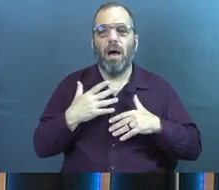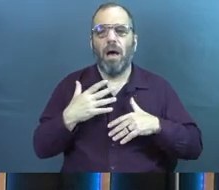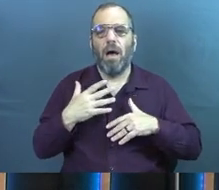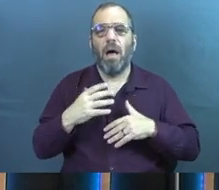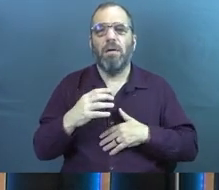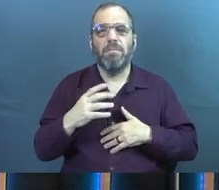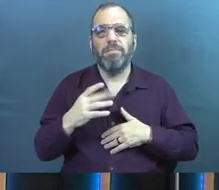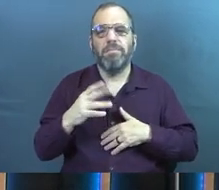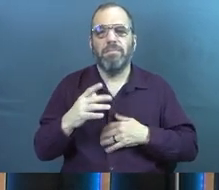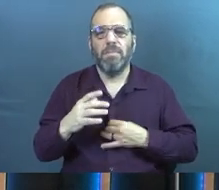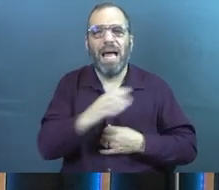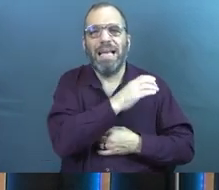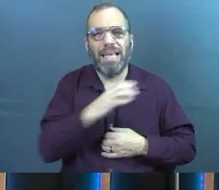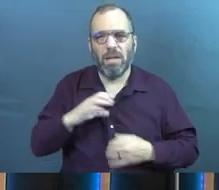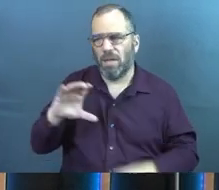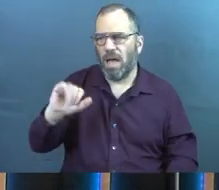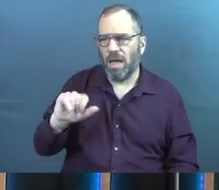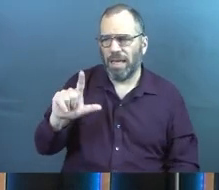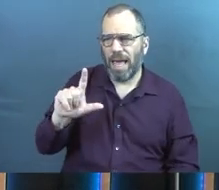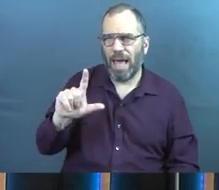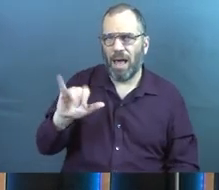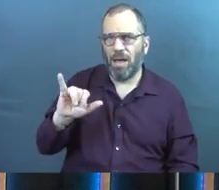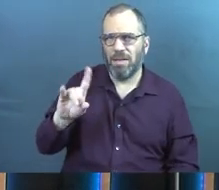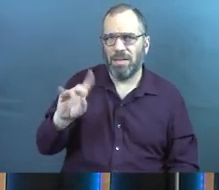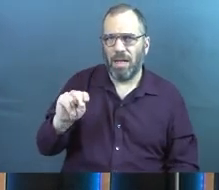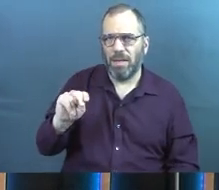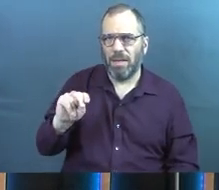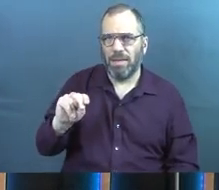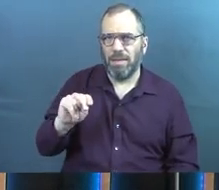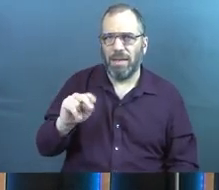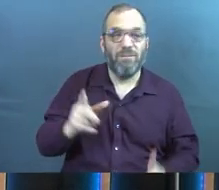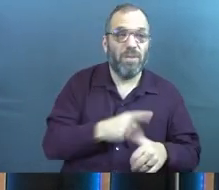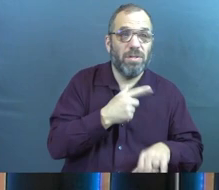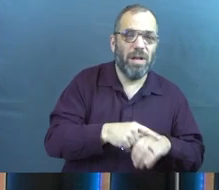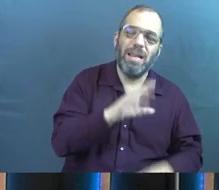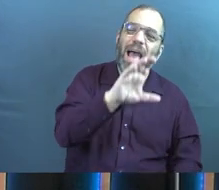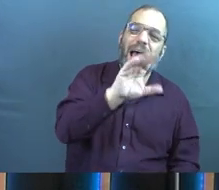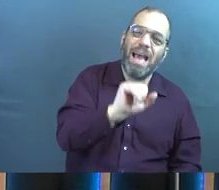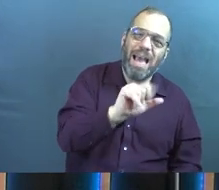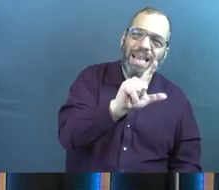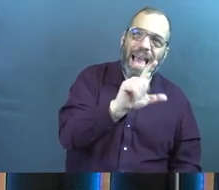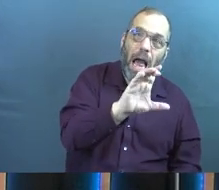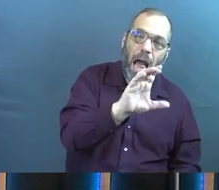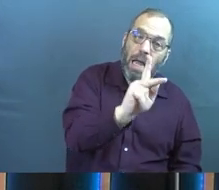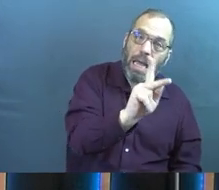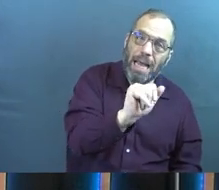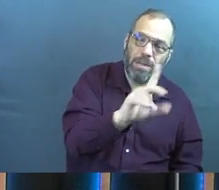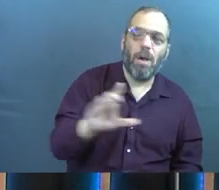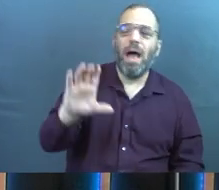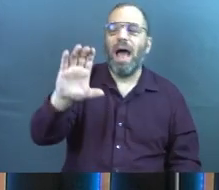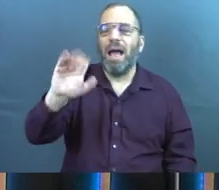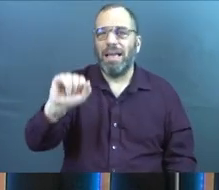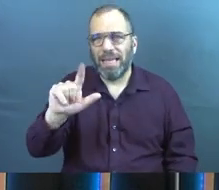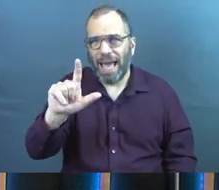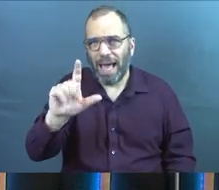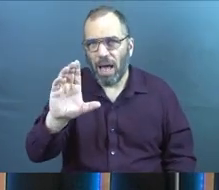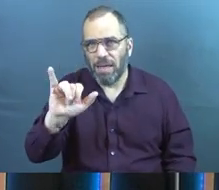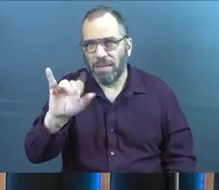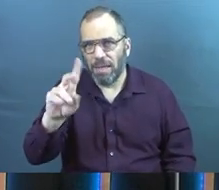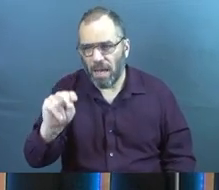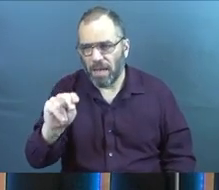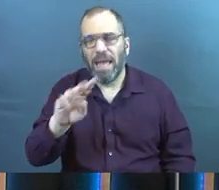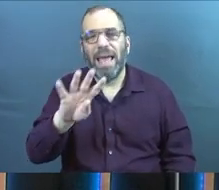as the Council of Chalcedon in 451 AD. I said Chalcedon first service, wrong. It's Chalcedon, maybe I'm wrong still,